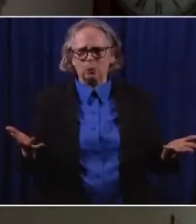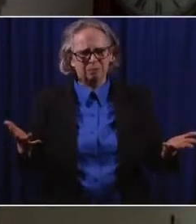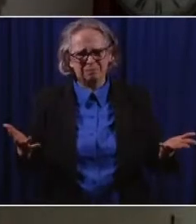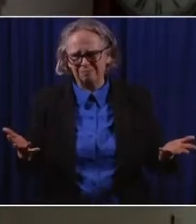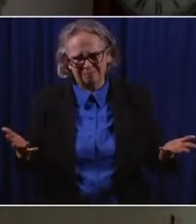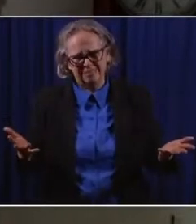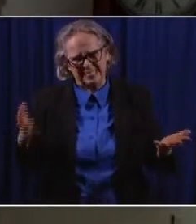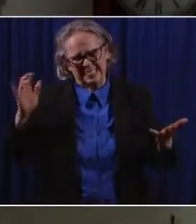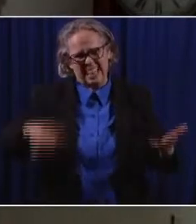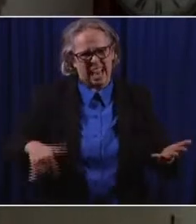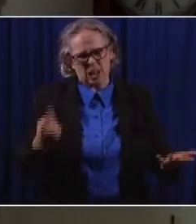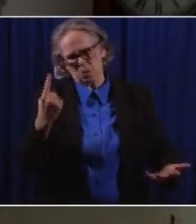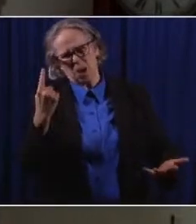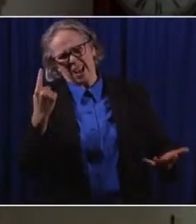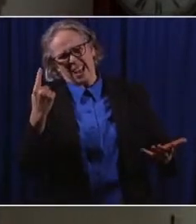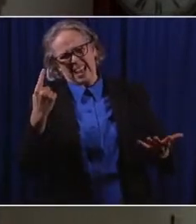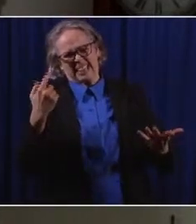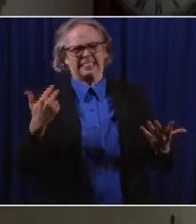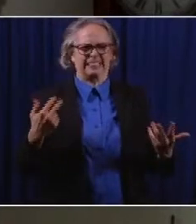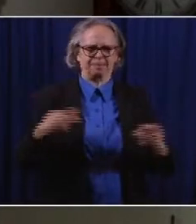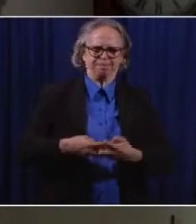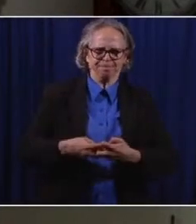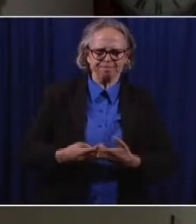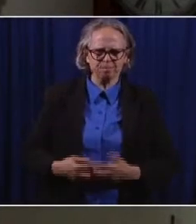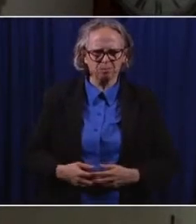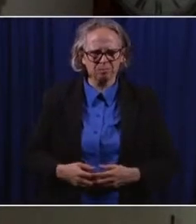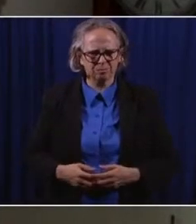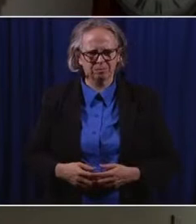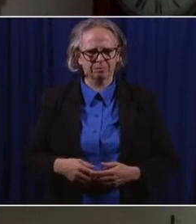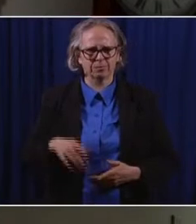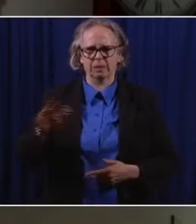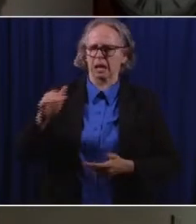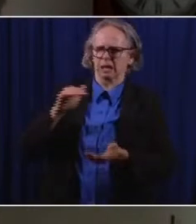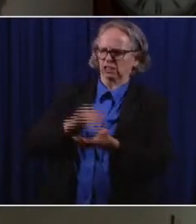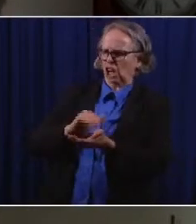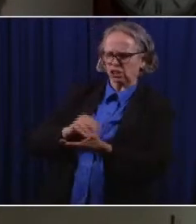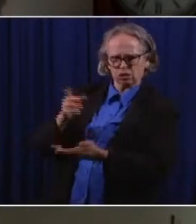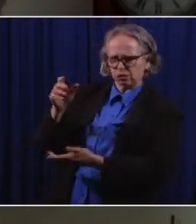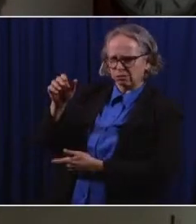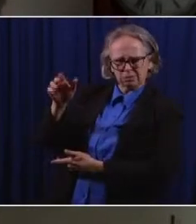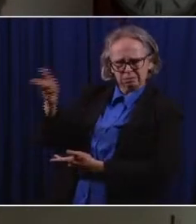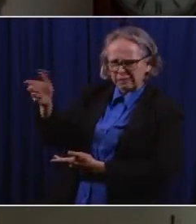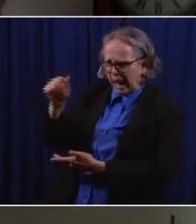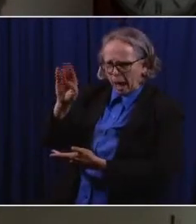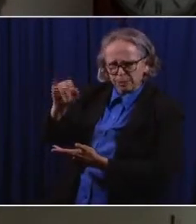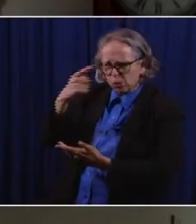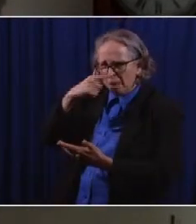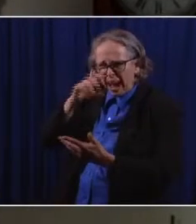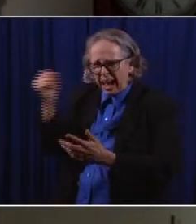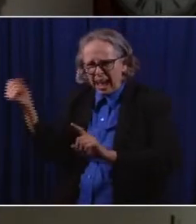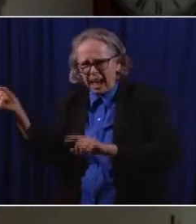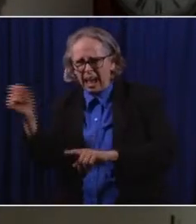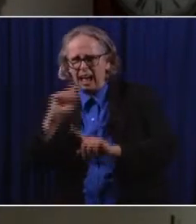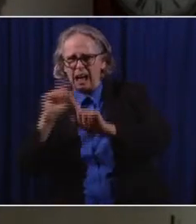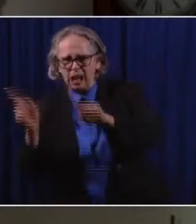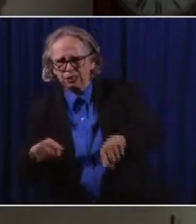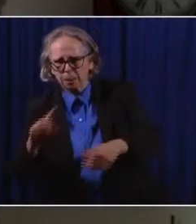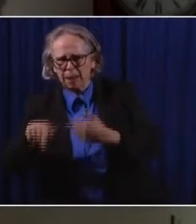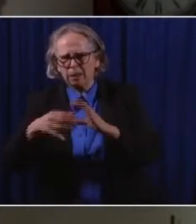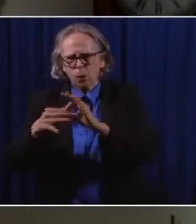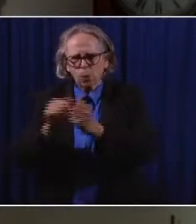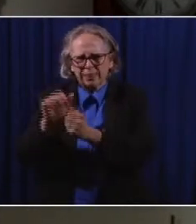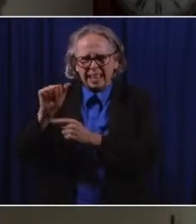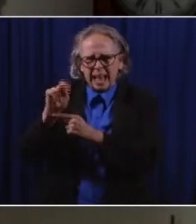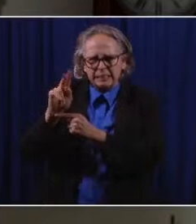So I'm going to let the doctor answer the other question on the study.